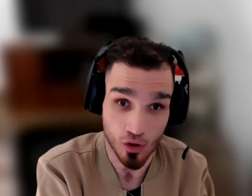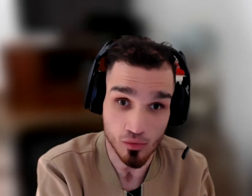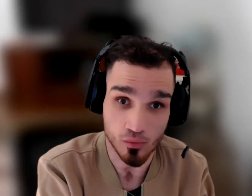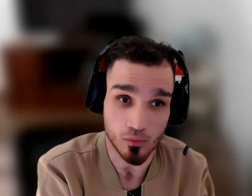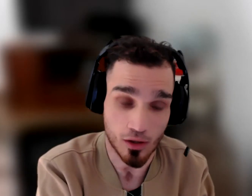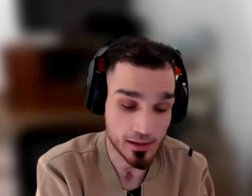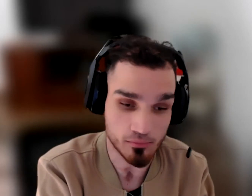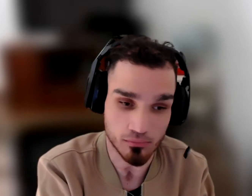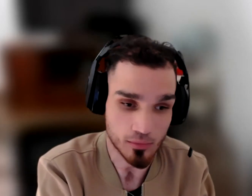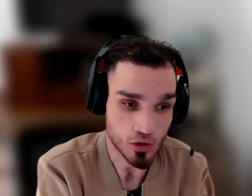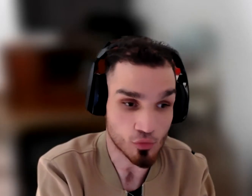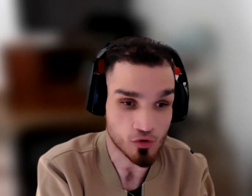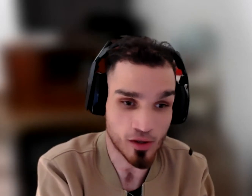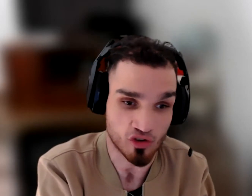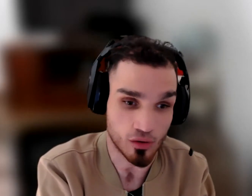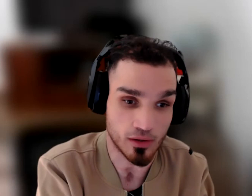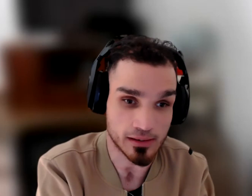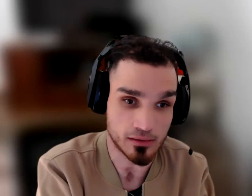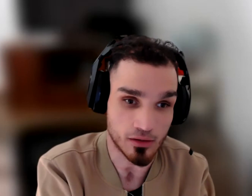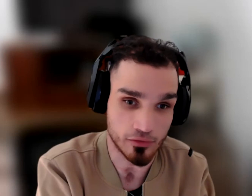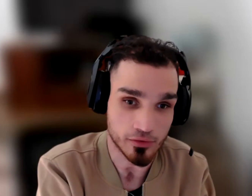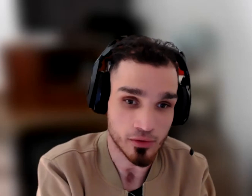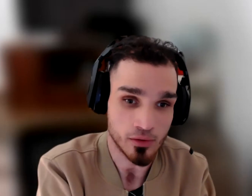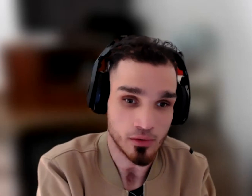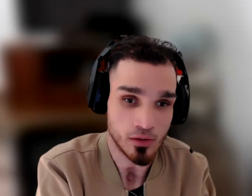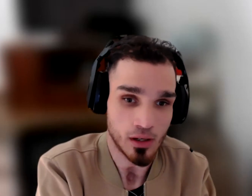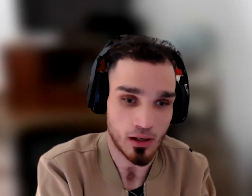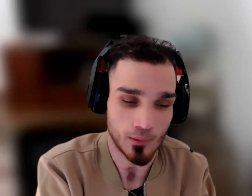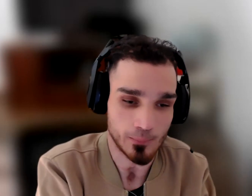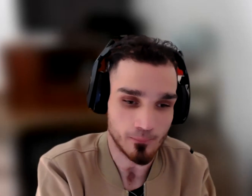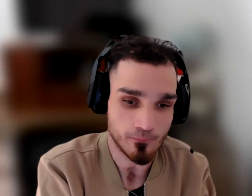don't want it, I'm going to respect you. Like, it doesn't